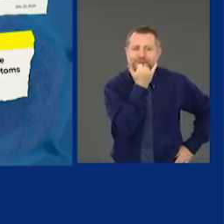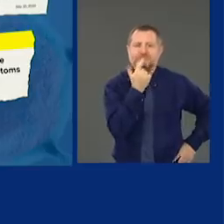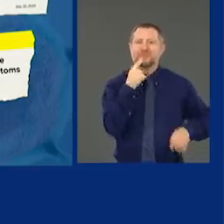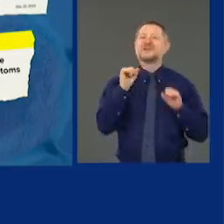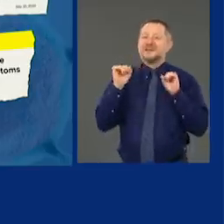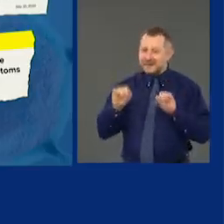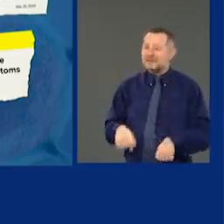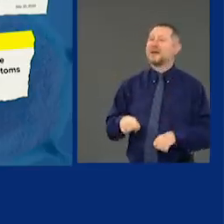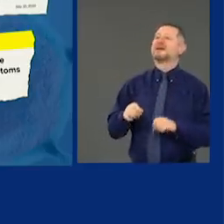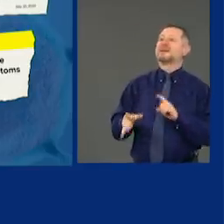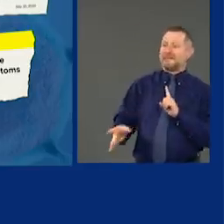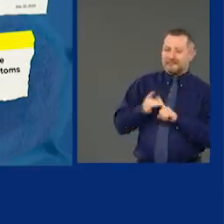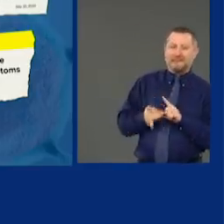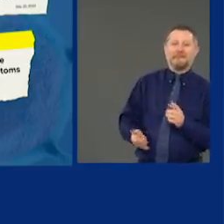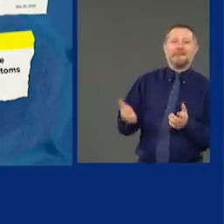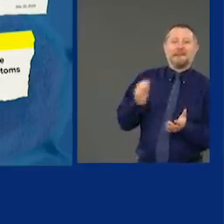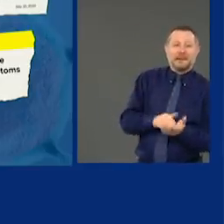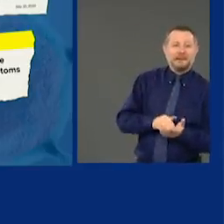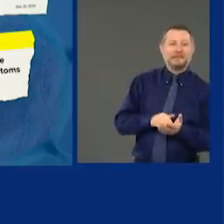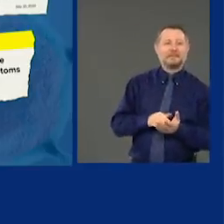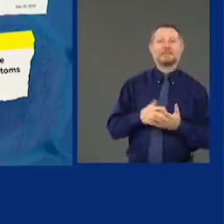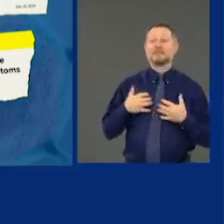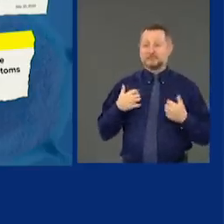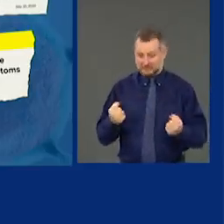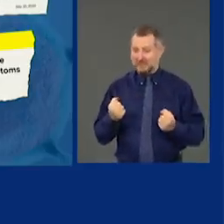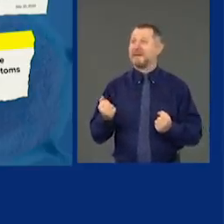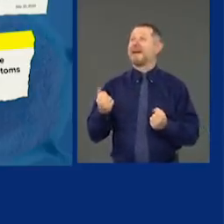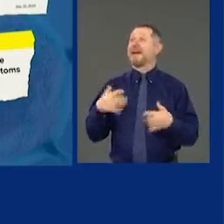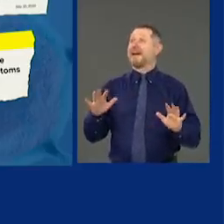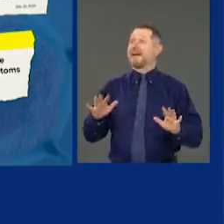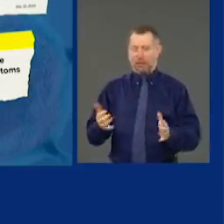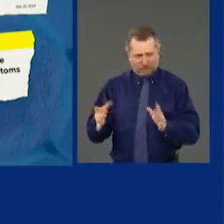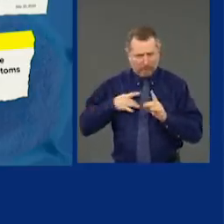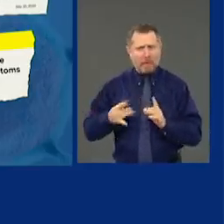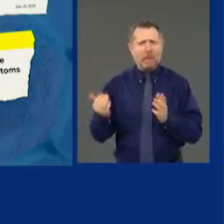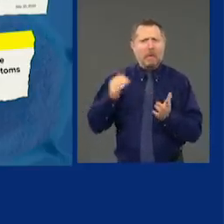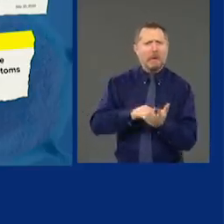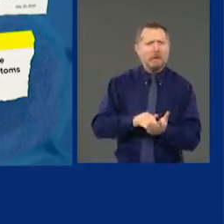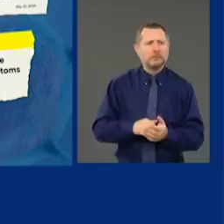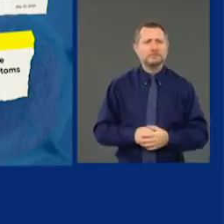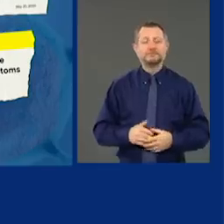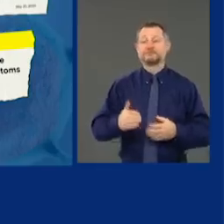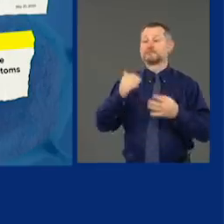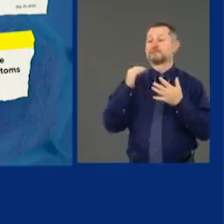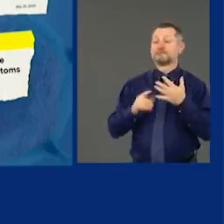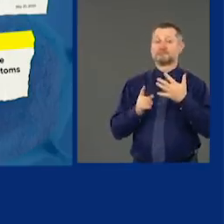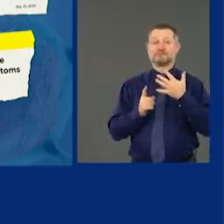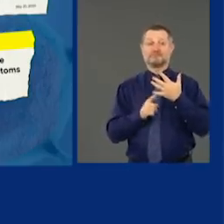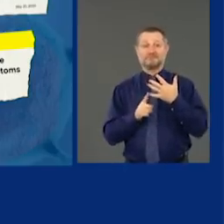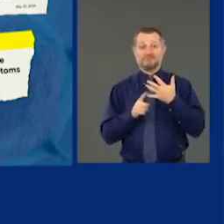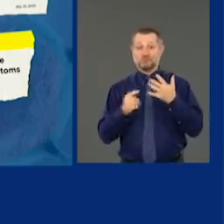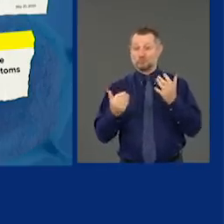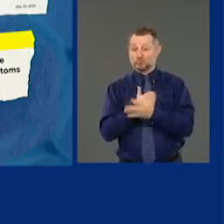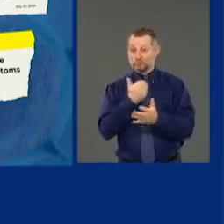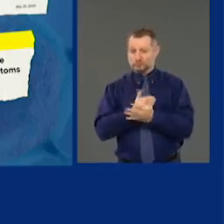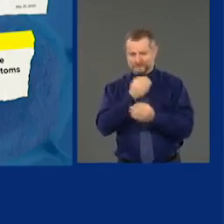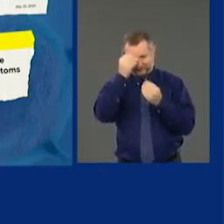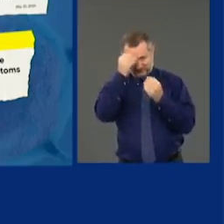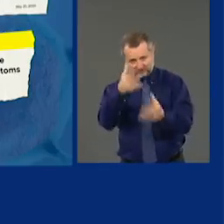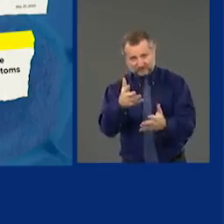Infected people may be able to get infected. A new piece of information that reinforces what we've been